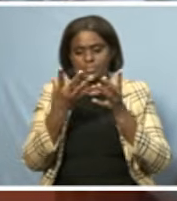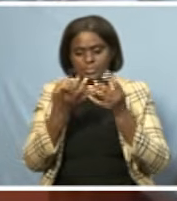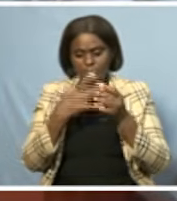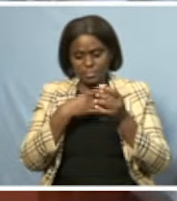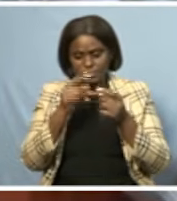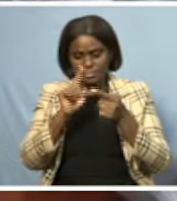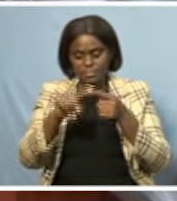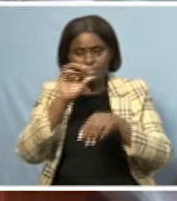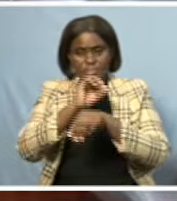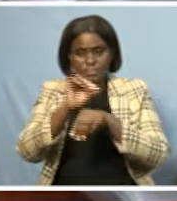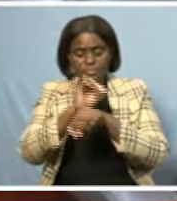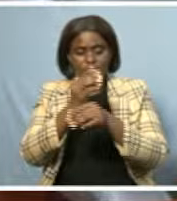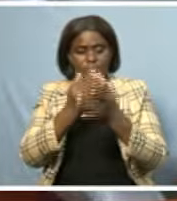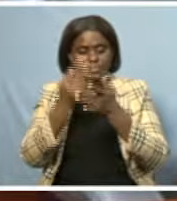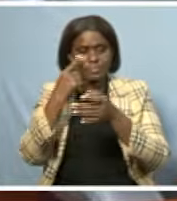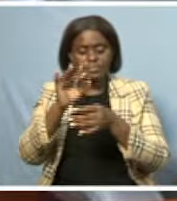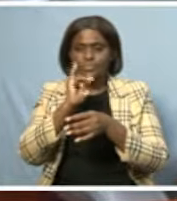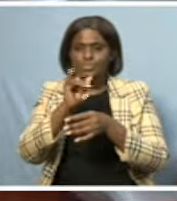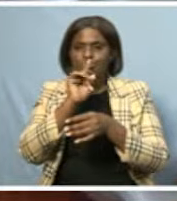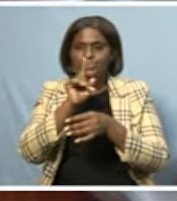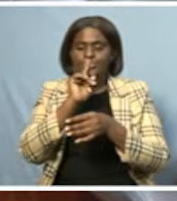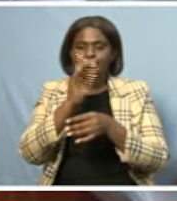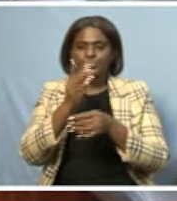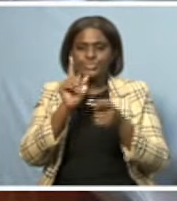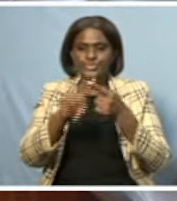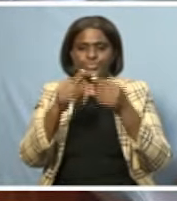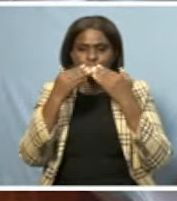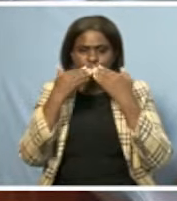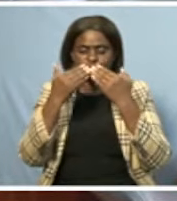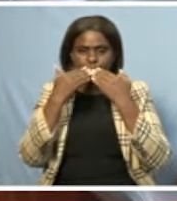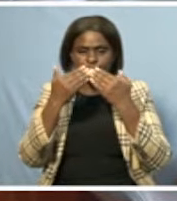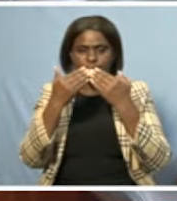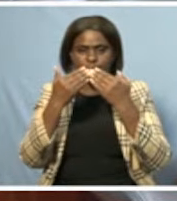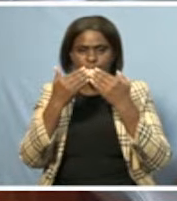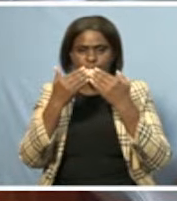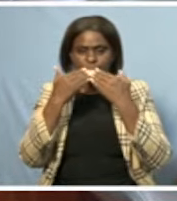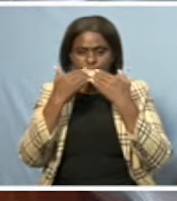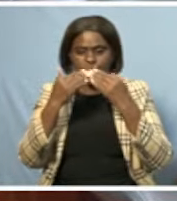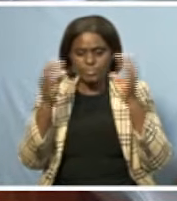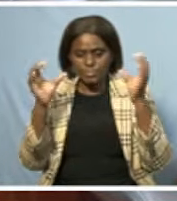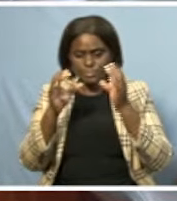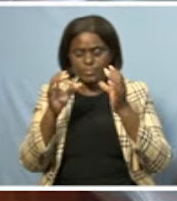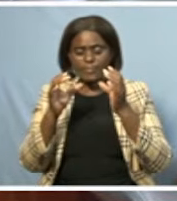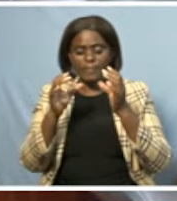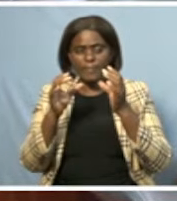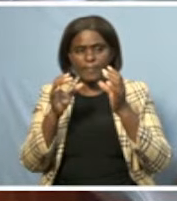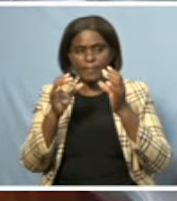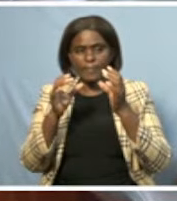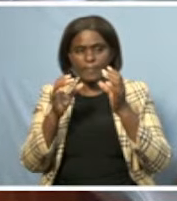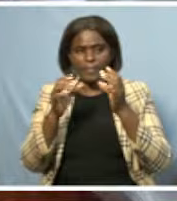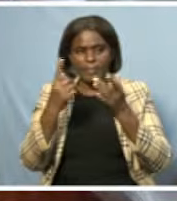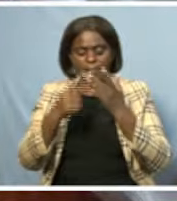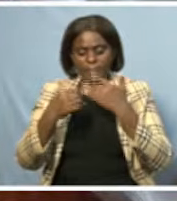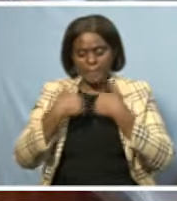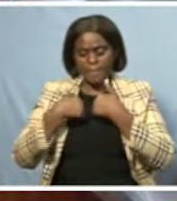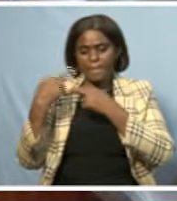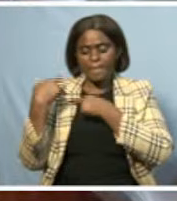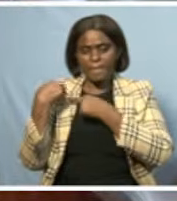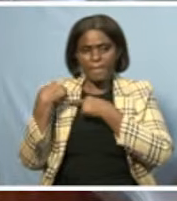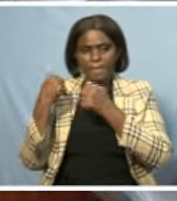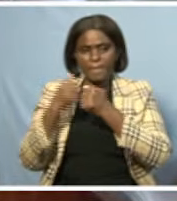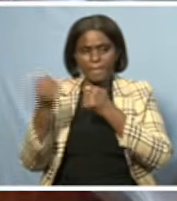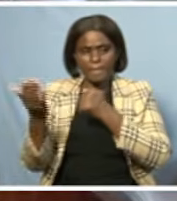to take this opportunity, obviously, to commend the committee that was charged